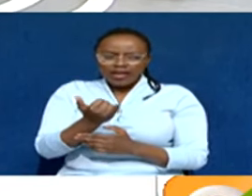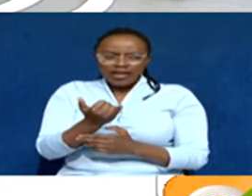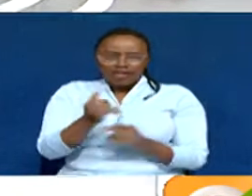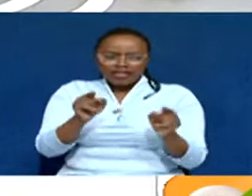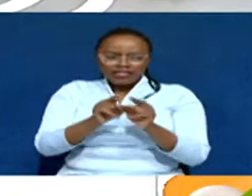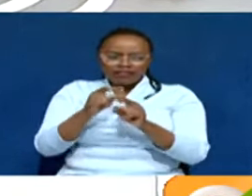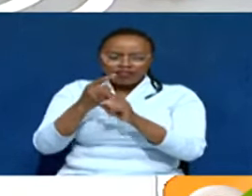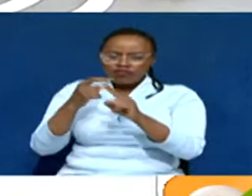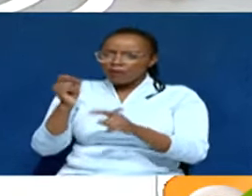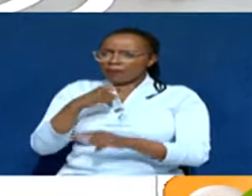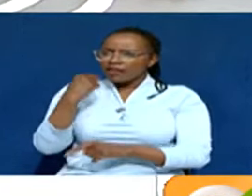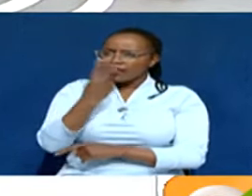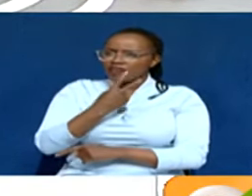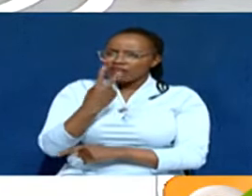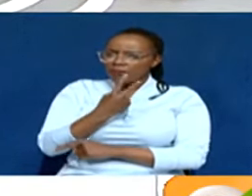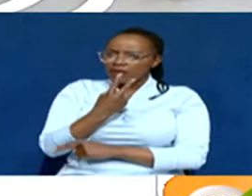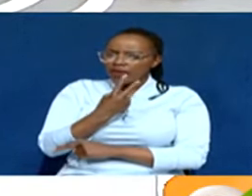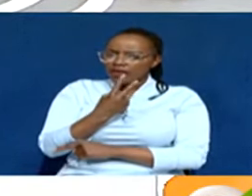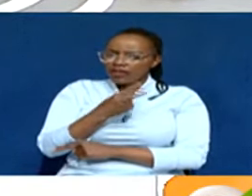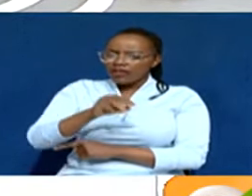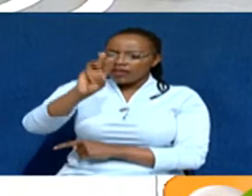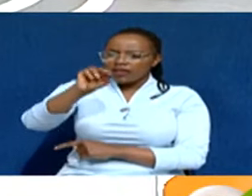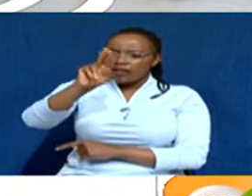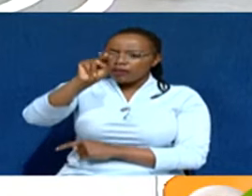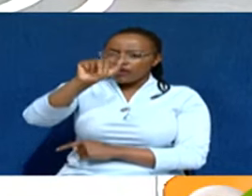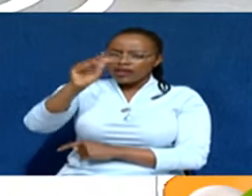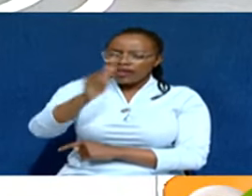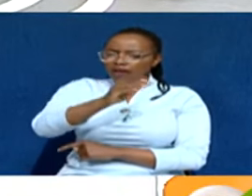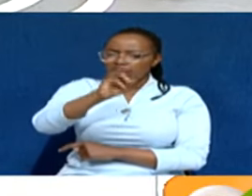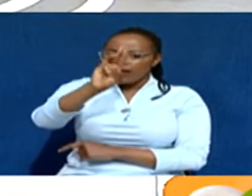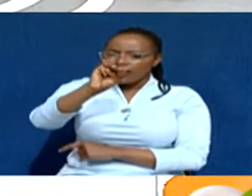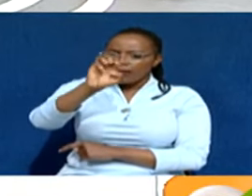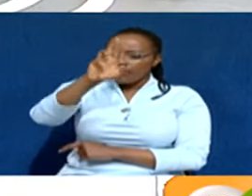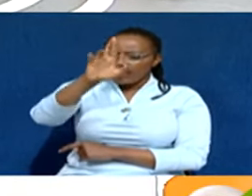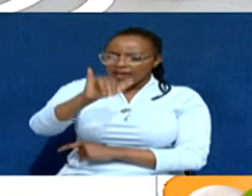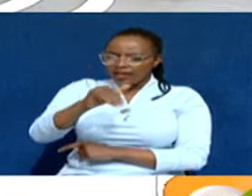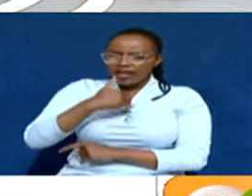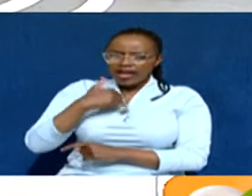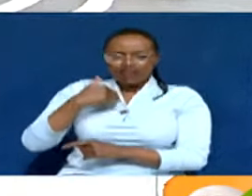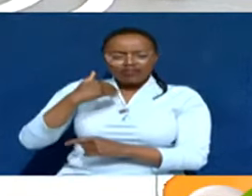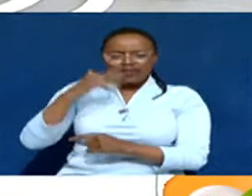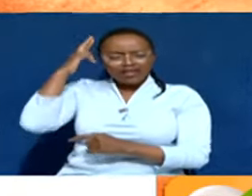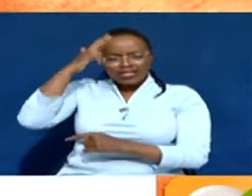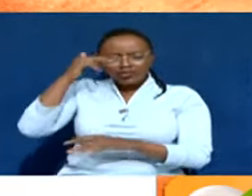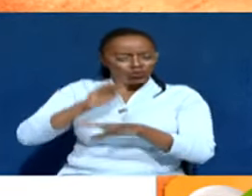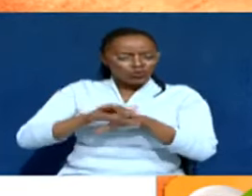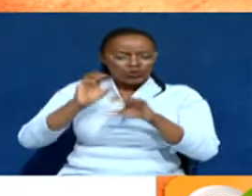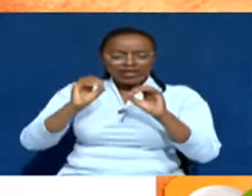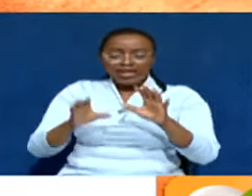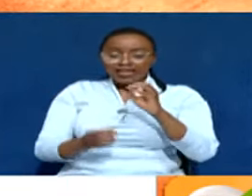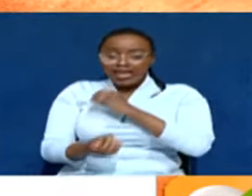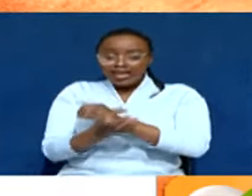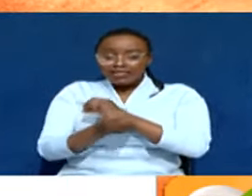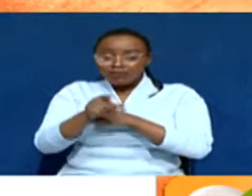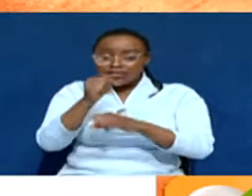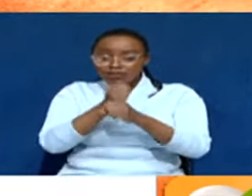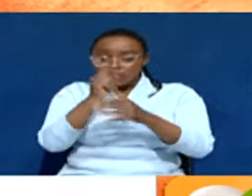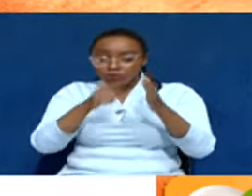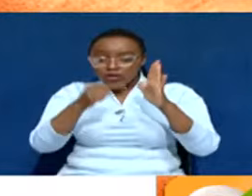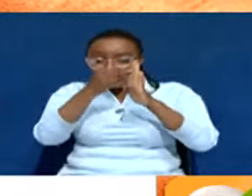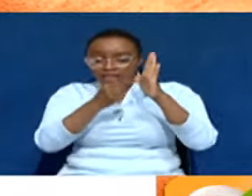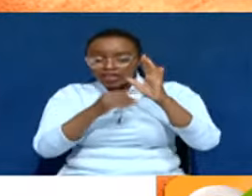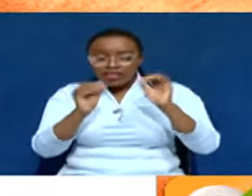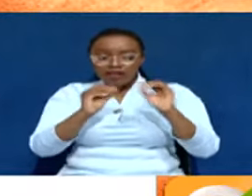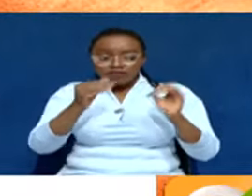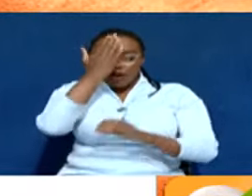he do? Since February, Mwana wa Mary is inside. Kwanini? No good reason. Nothing. Ajaambiwa nini alifanya.